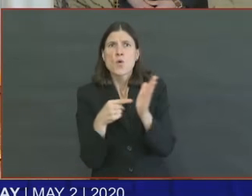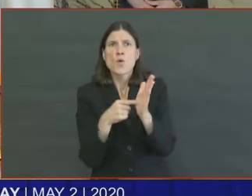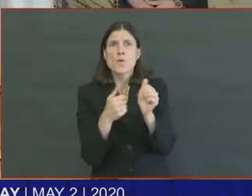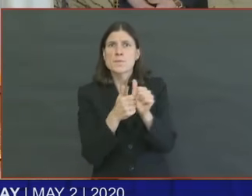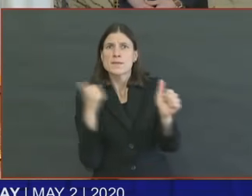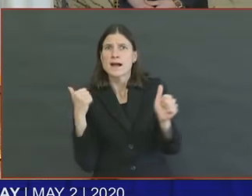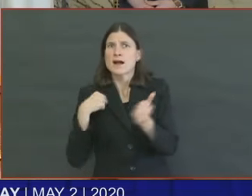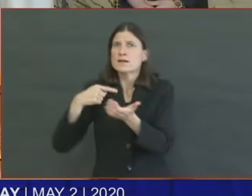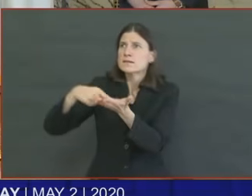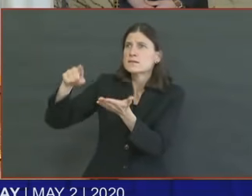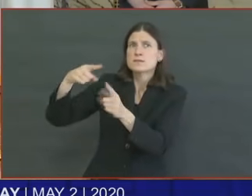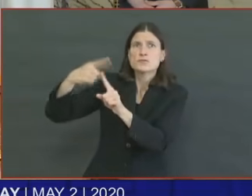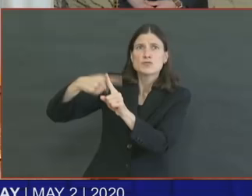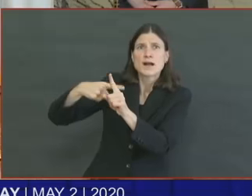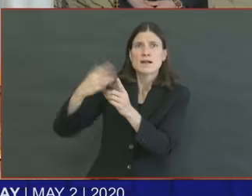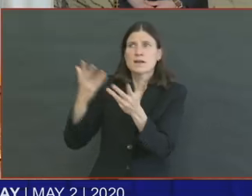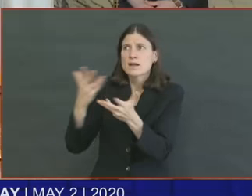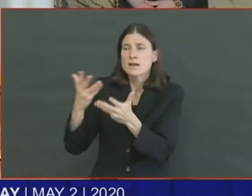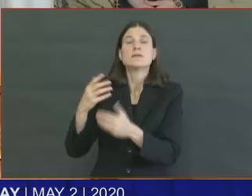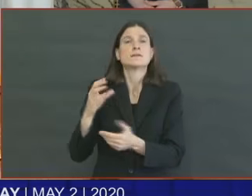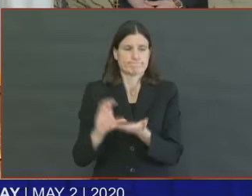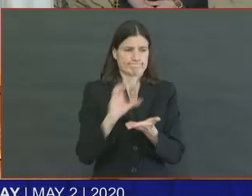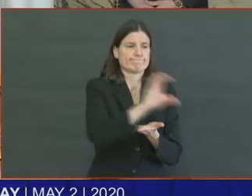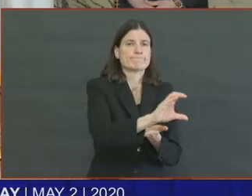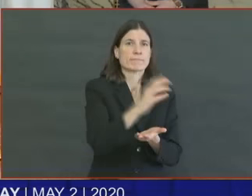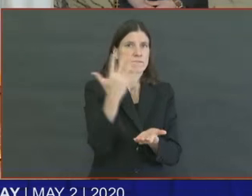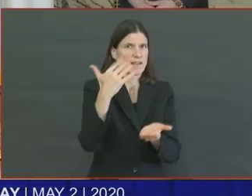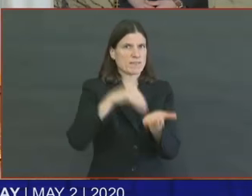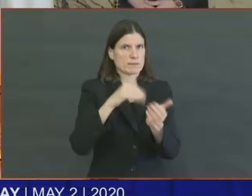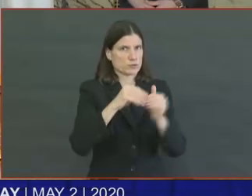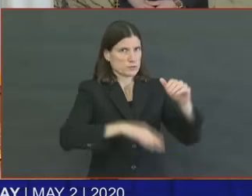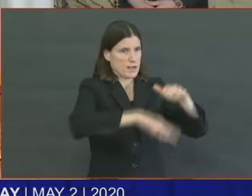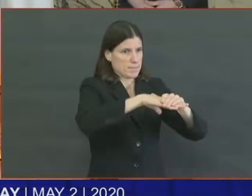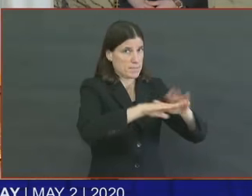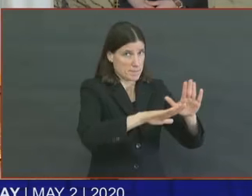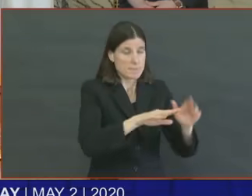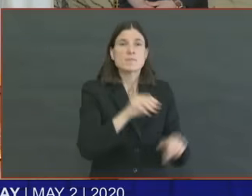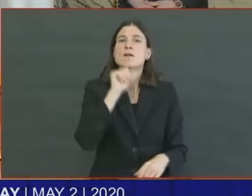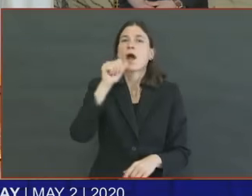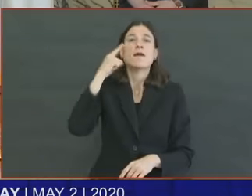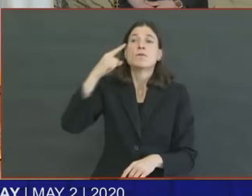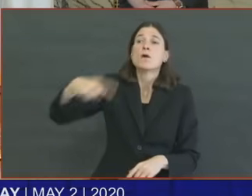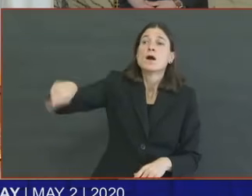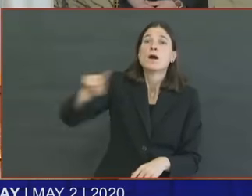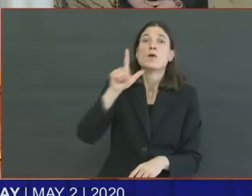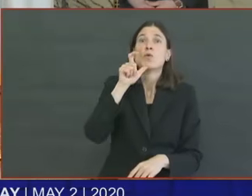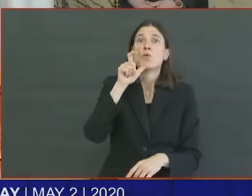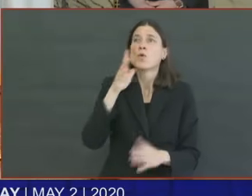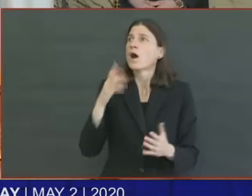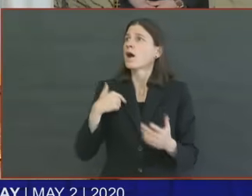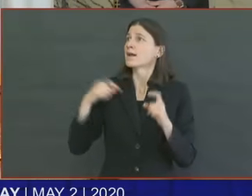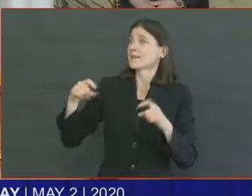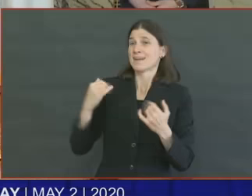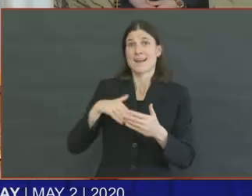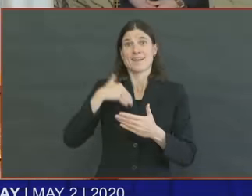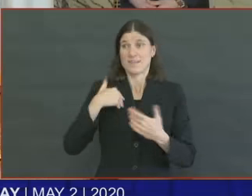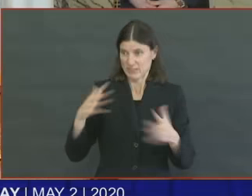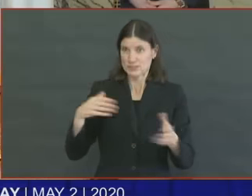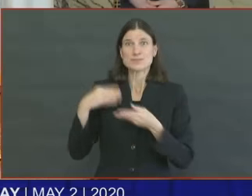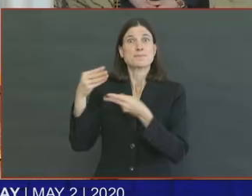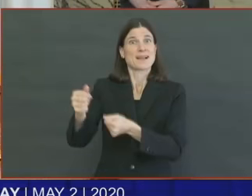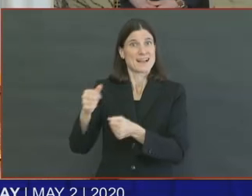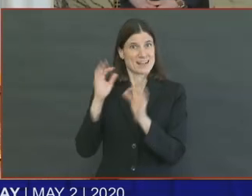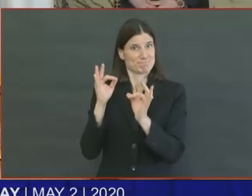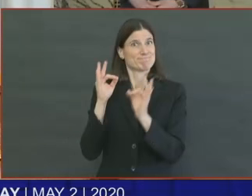next month's rent. This is if you're behind and are facing